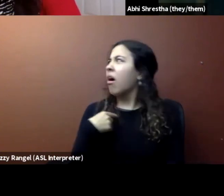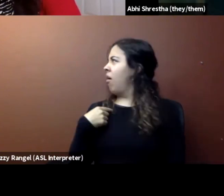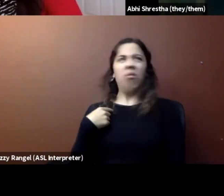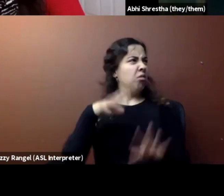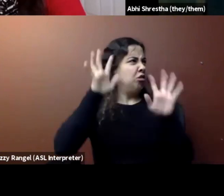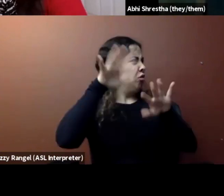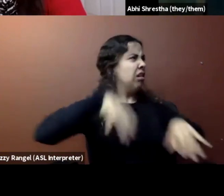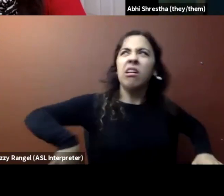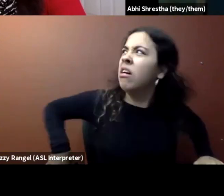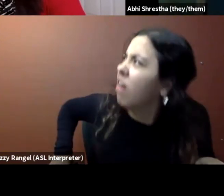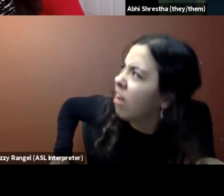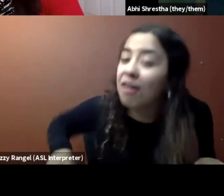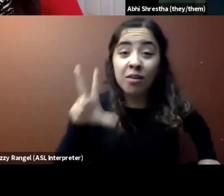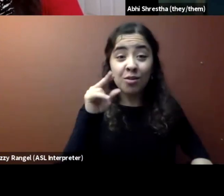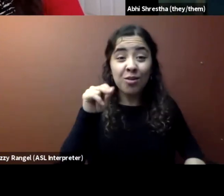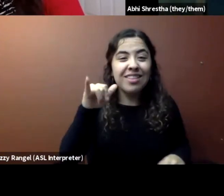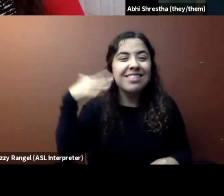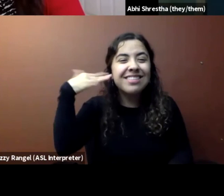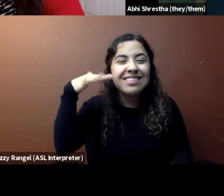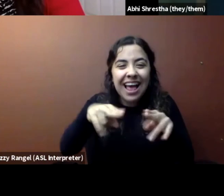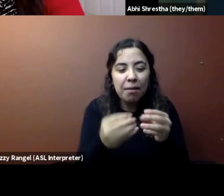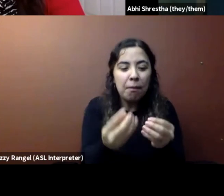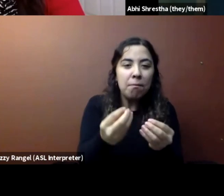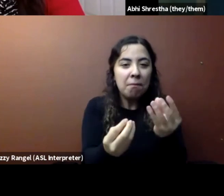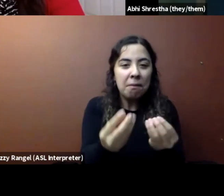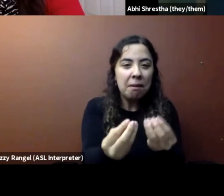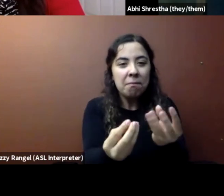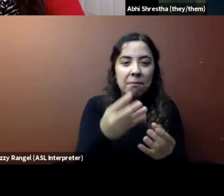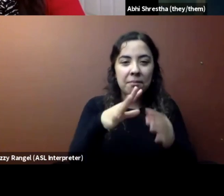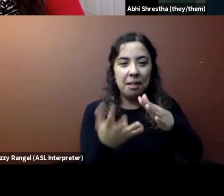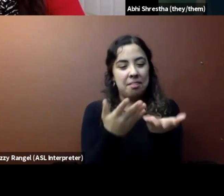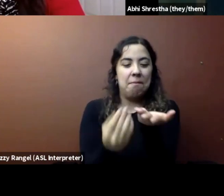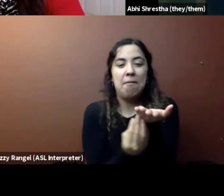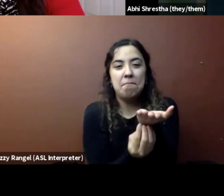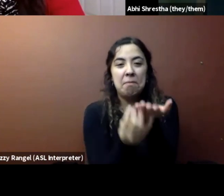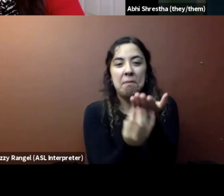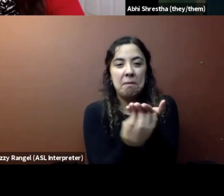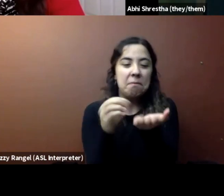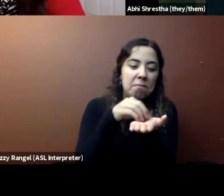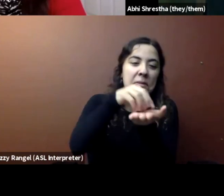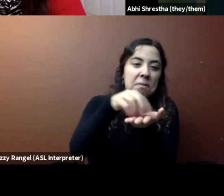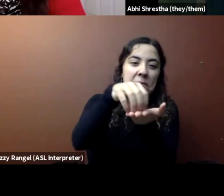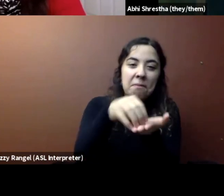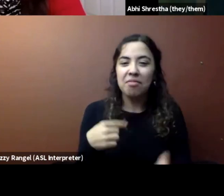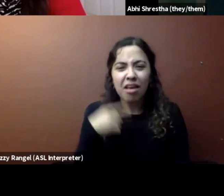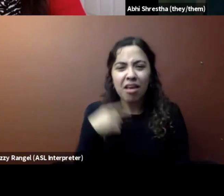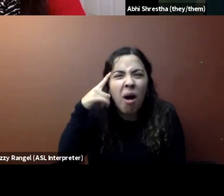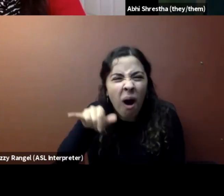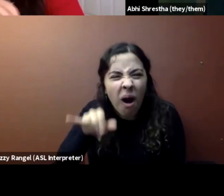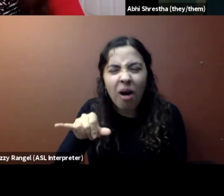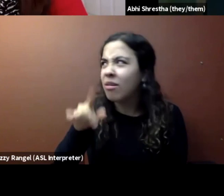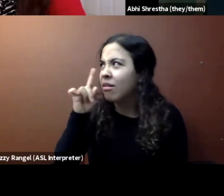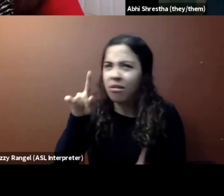that's a literal thing that I believed. And that was really interesting to me. I'm like, oh, that sounds very similar. Yeah.